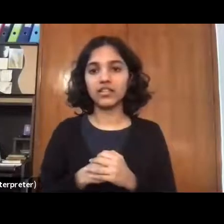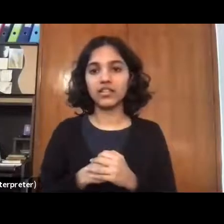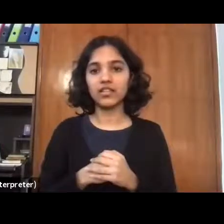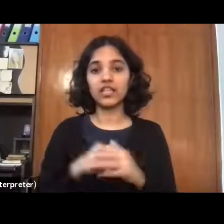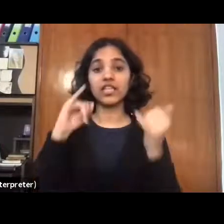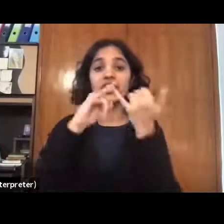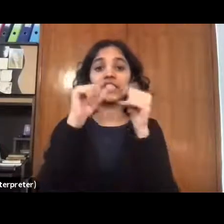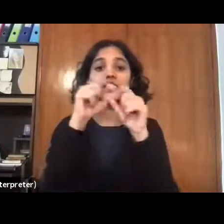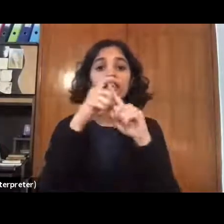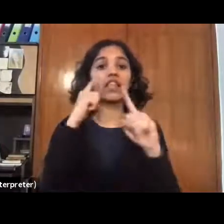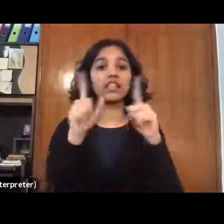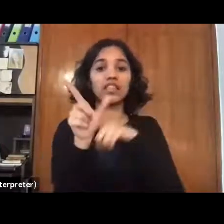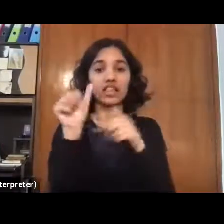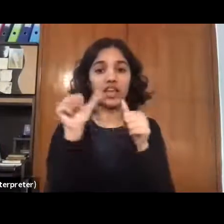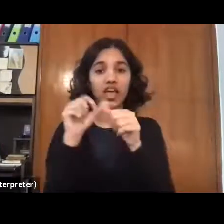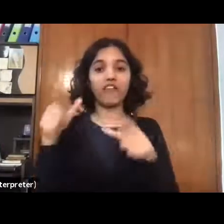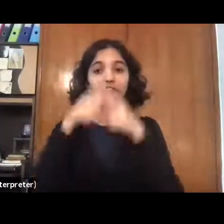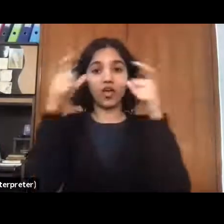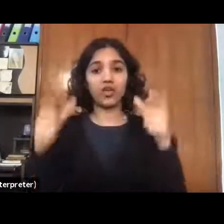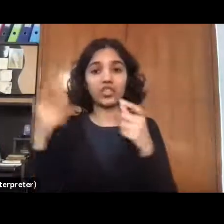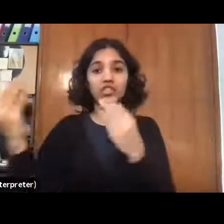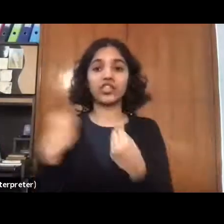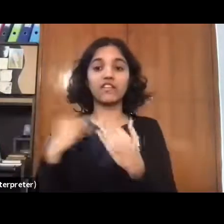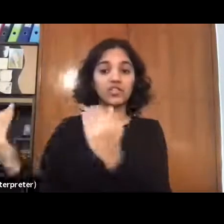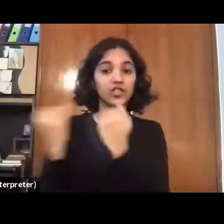Tarsadia Foundation for supporting this